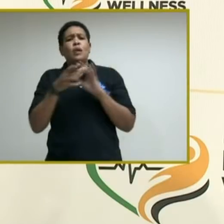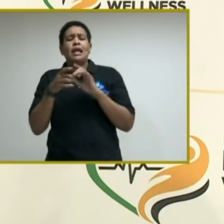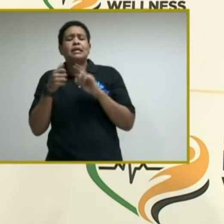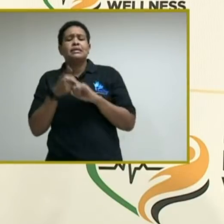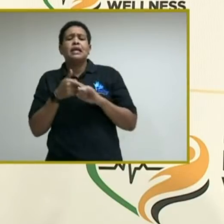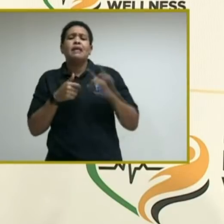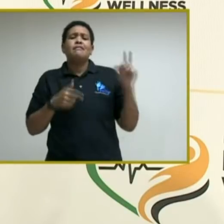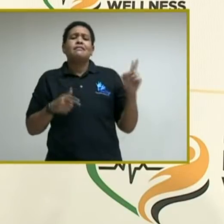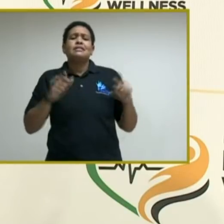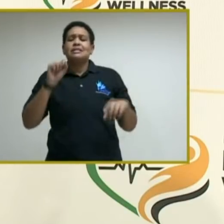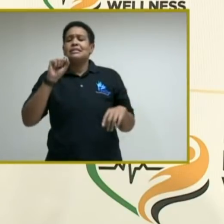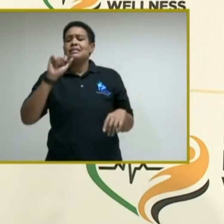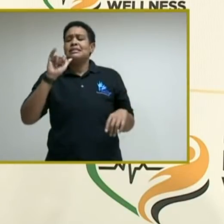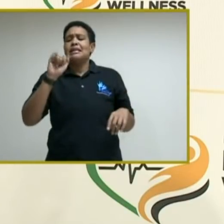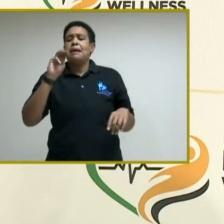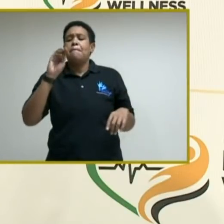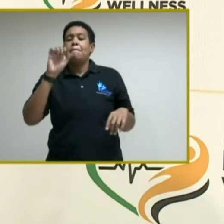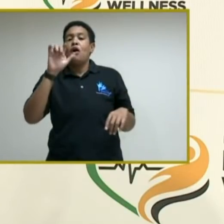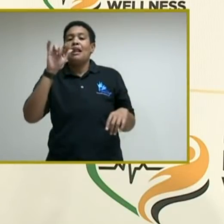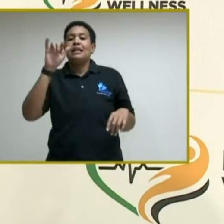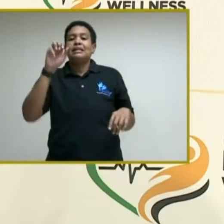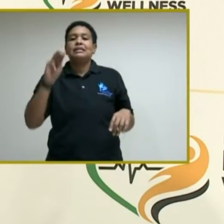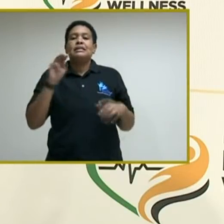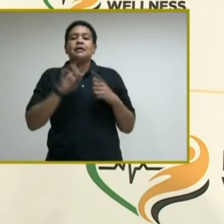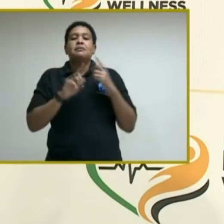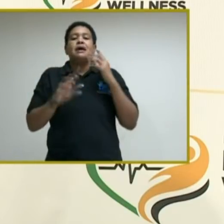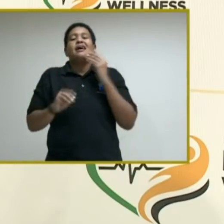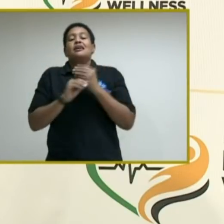the symbolism, but also the